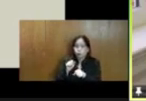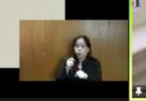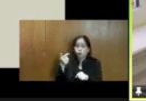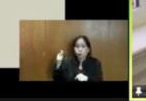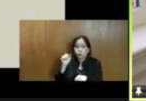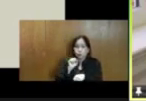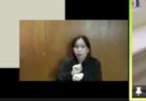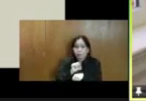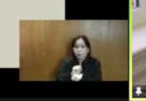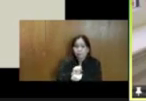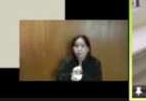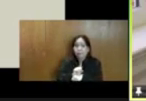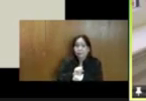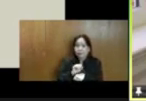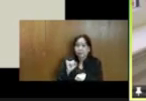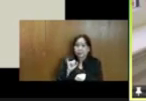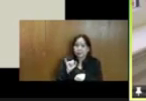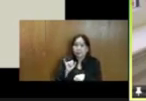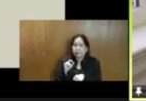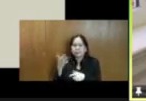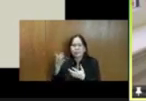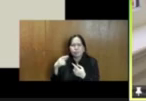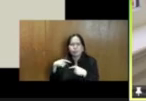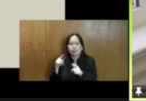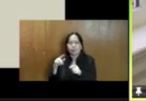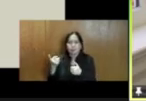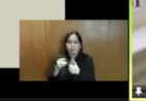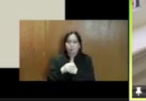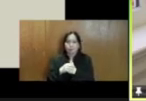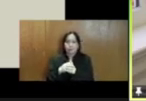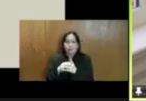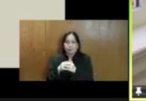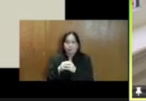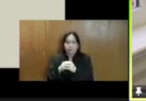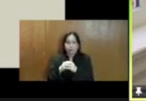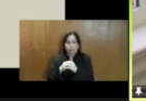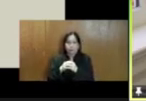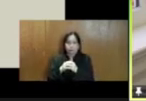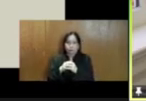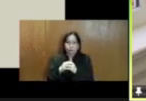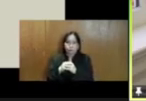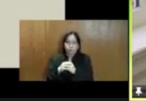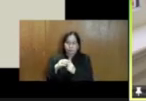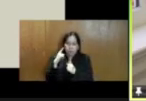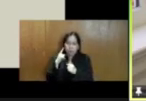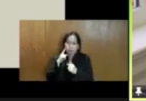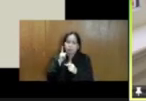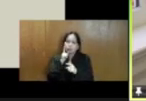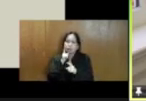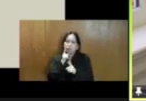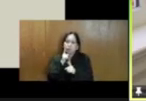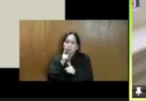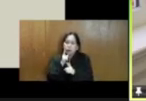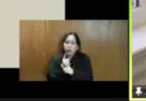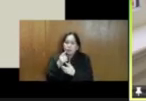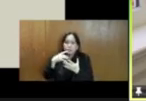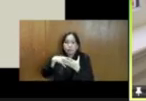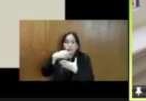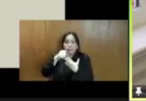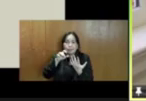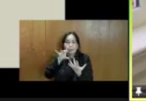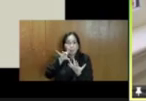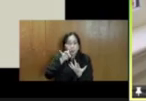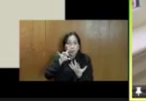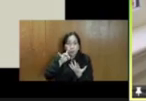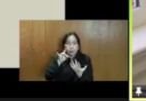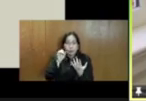Where else do workers in the dirty sector go? And we're going to try to understand a little bit about the realistic outside options of workers